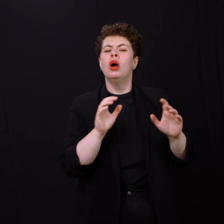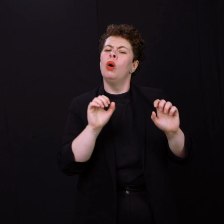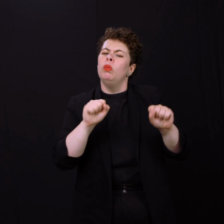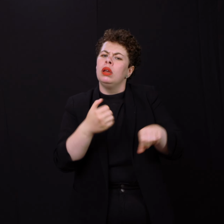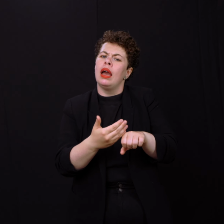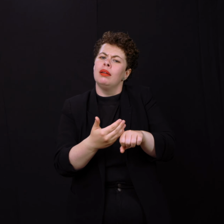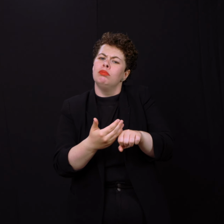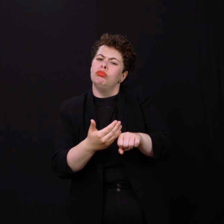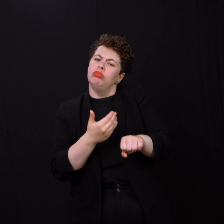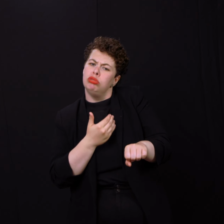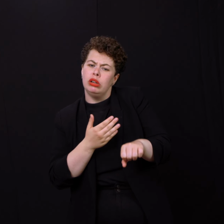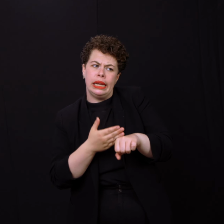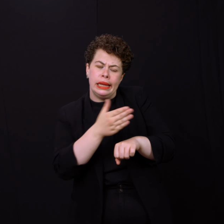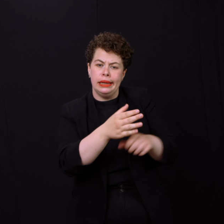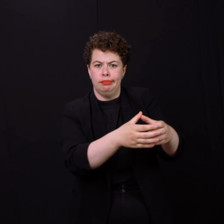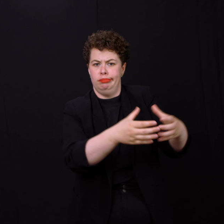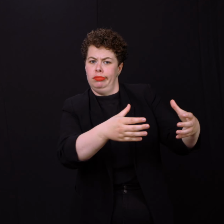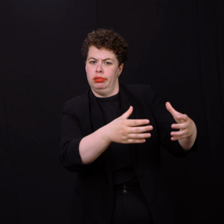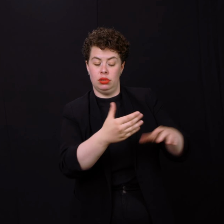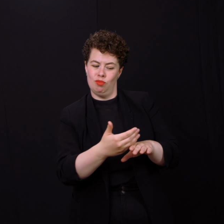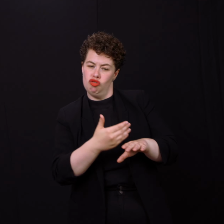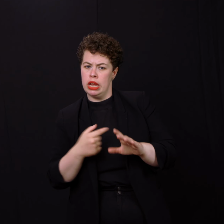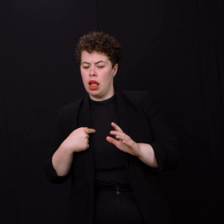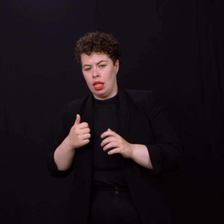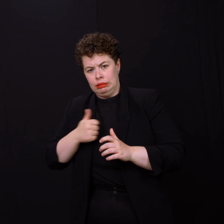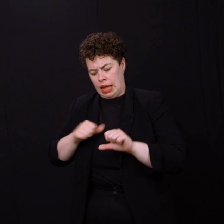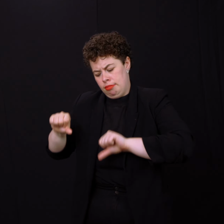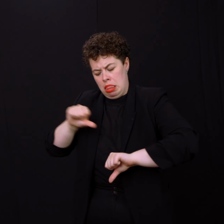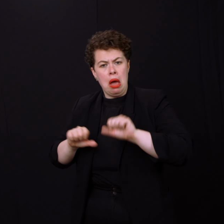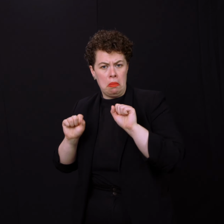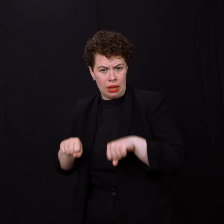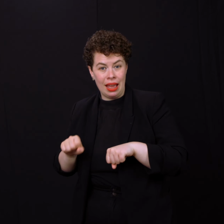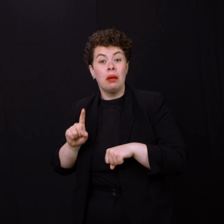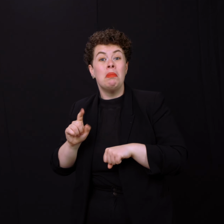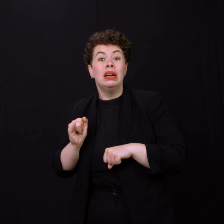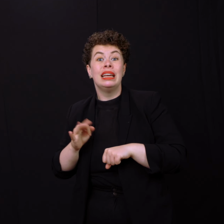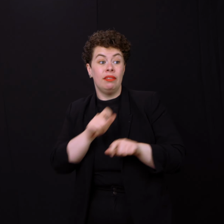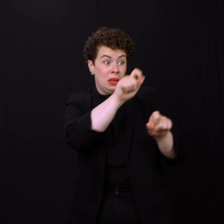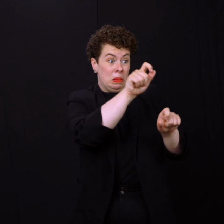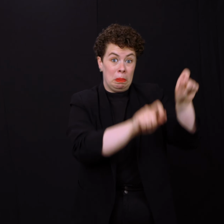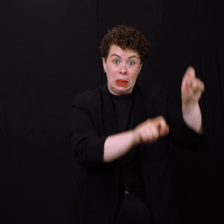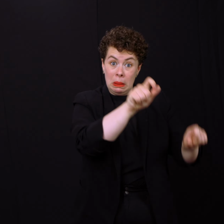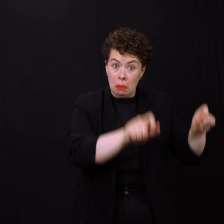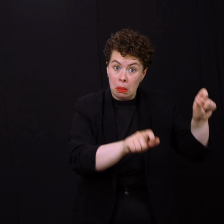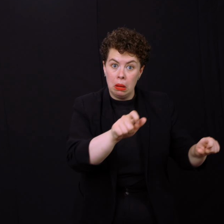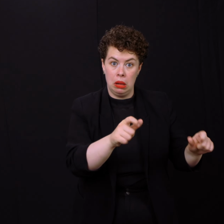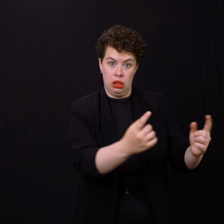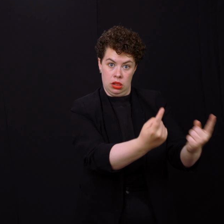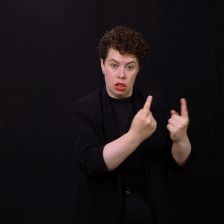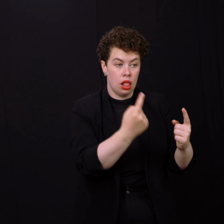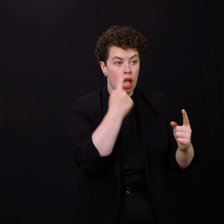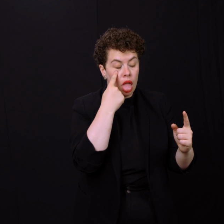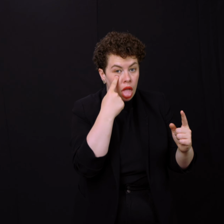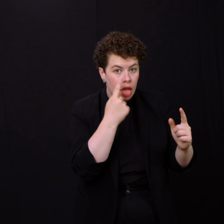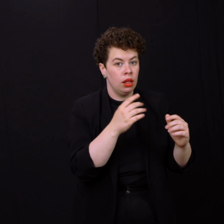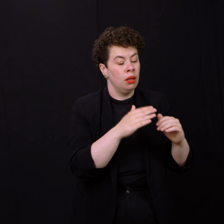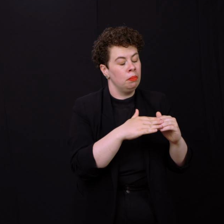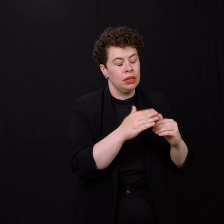a certain stage, but really when you're then thinking about moving to clinical trials, you're looking at a lot more funding. We're talking